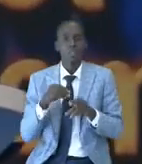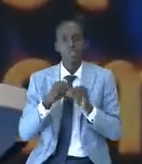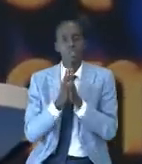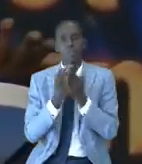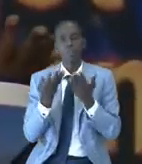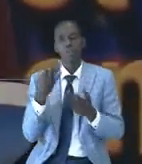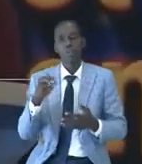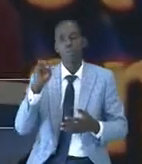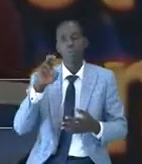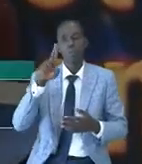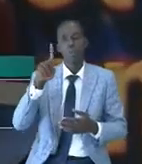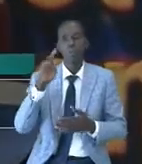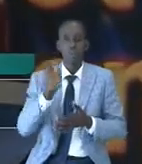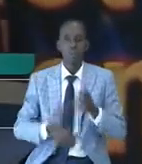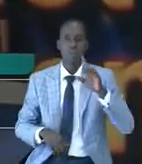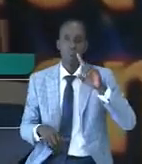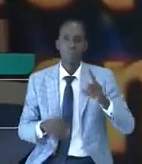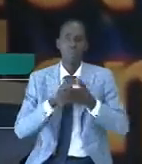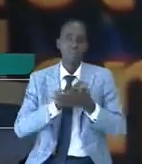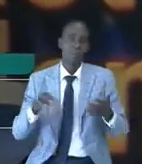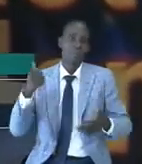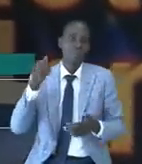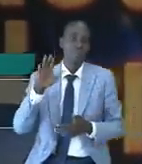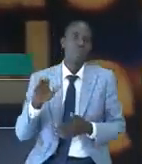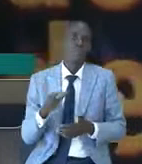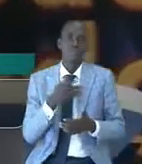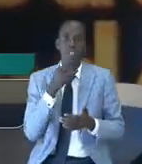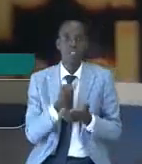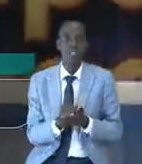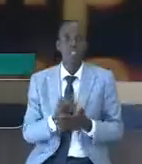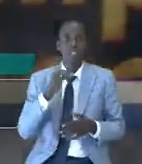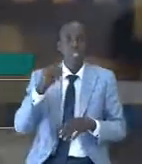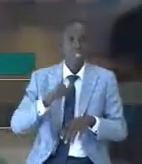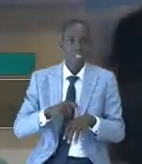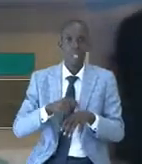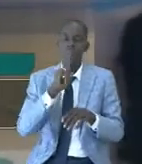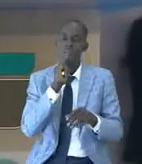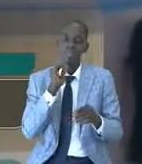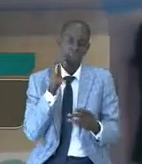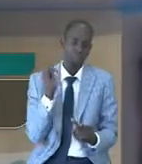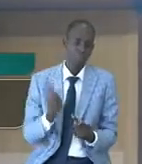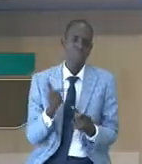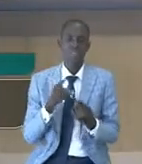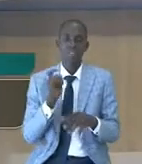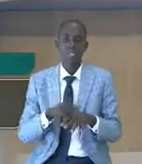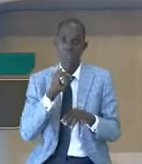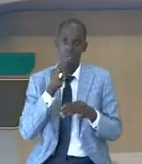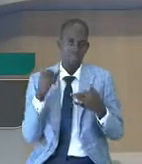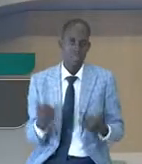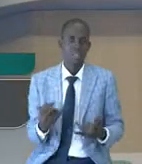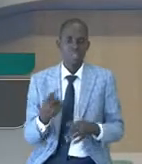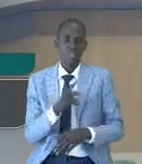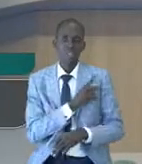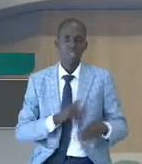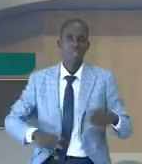and saying, the time is fulfilled. Your time has come. And the kingdom of God is